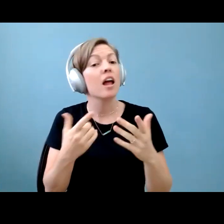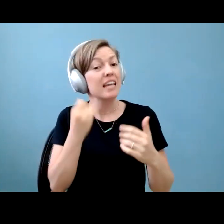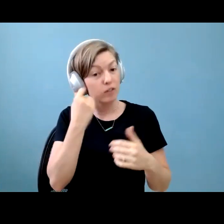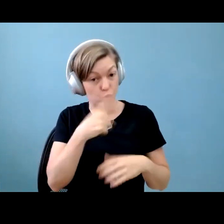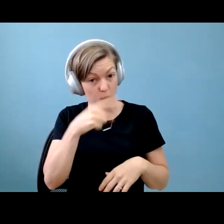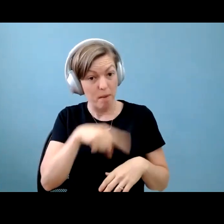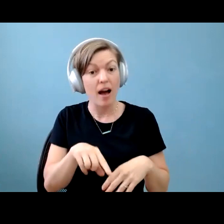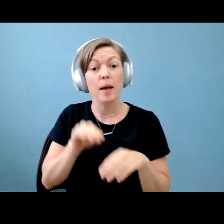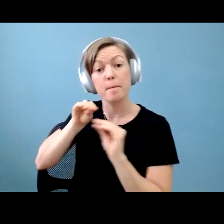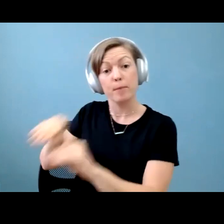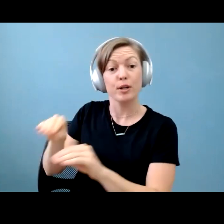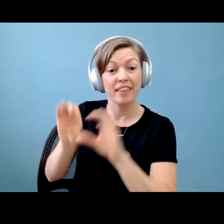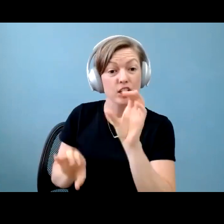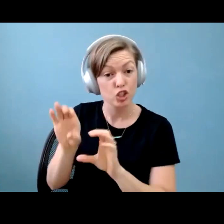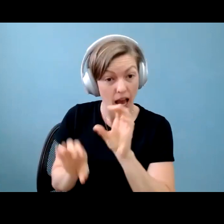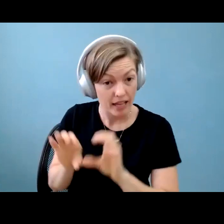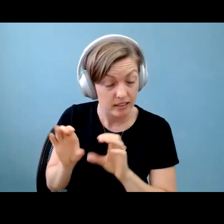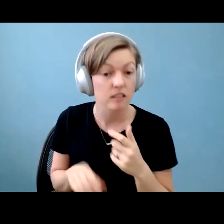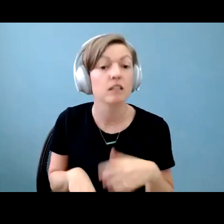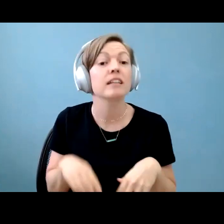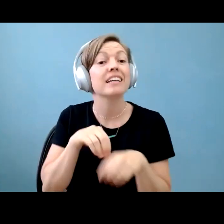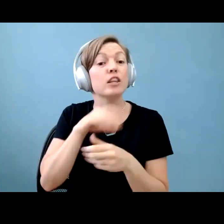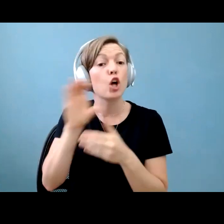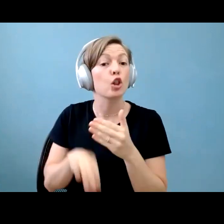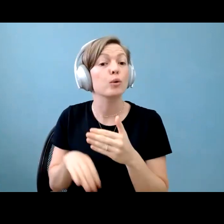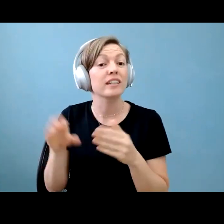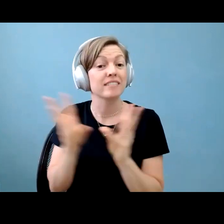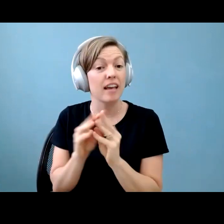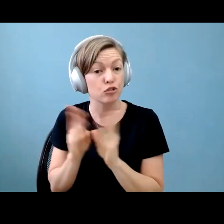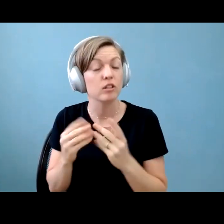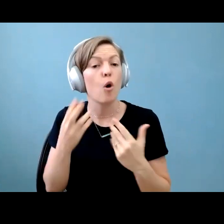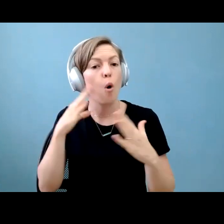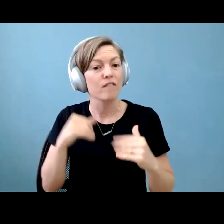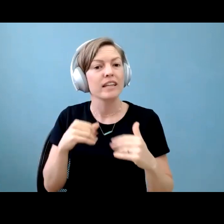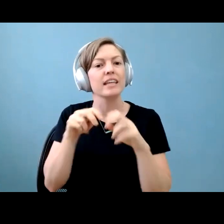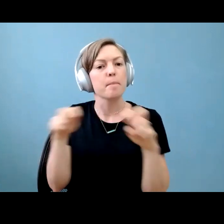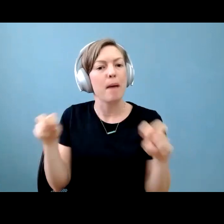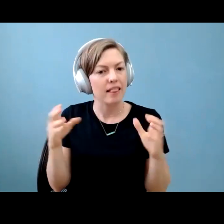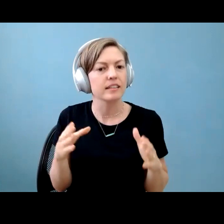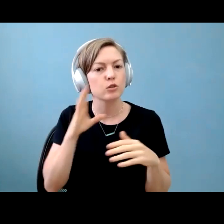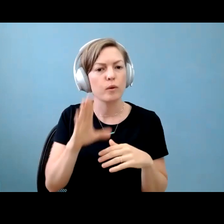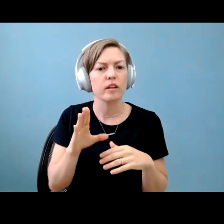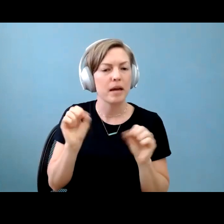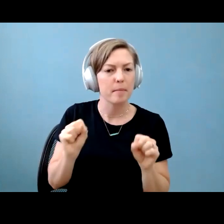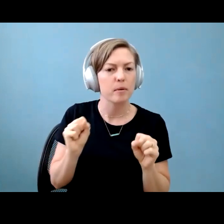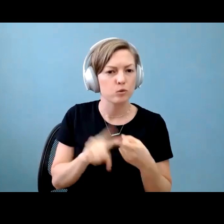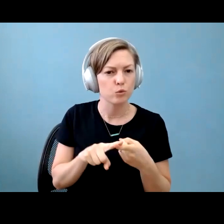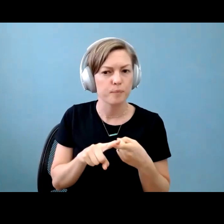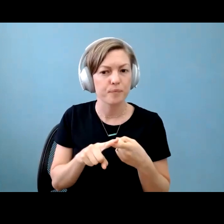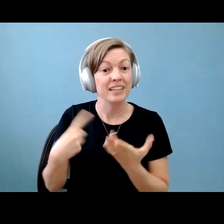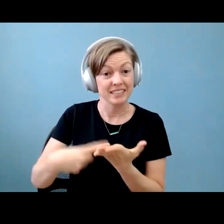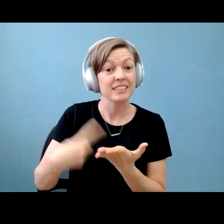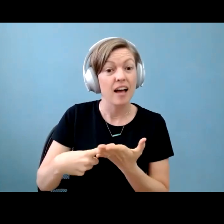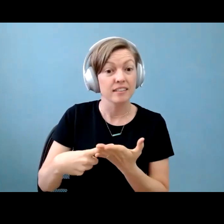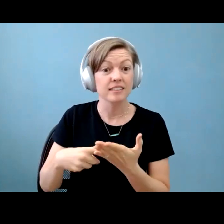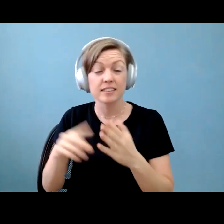enough to drop them into the chat in the concluding session, hopefully our panelists will be able to discuss